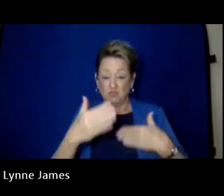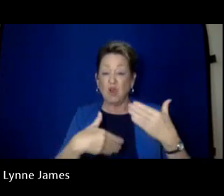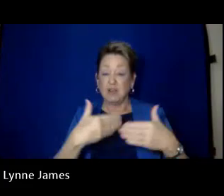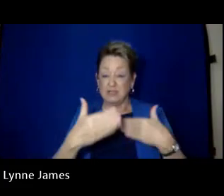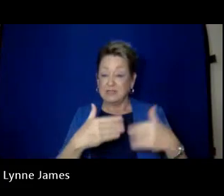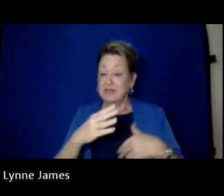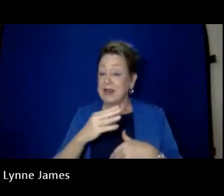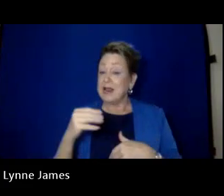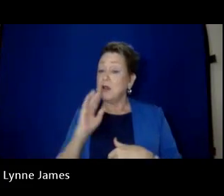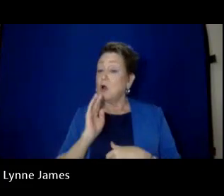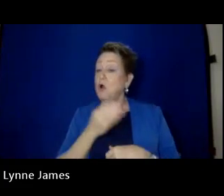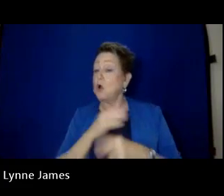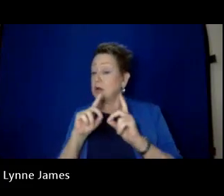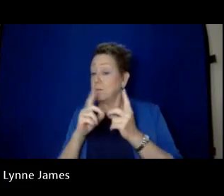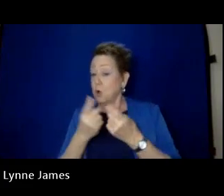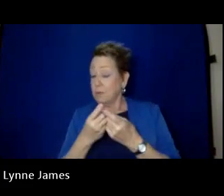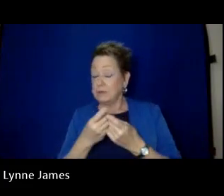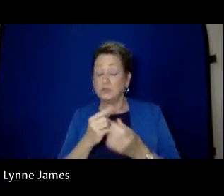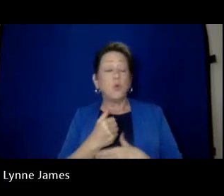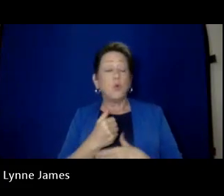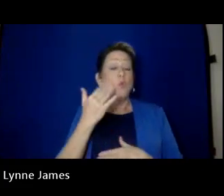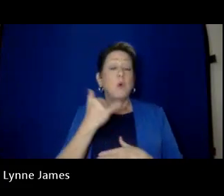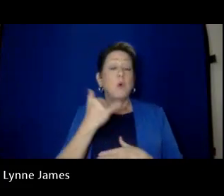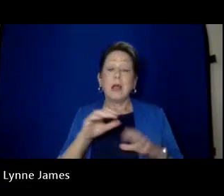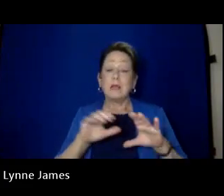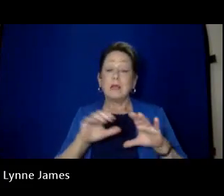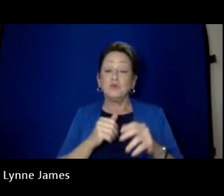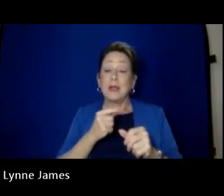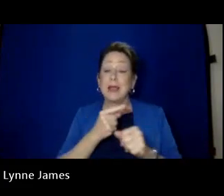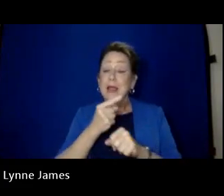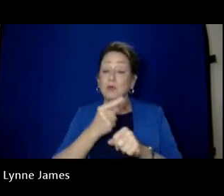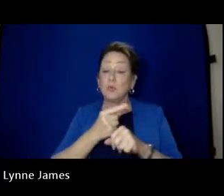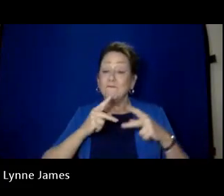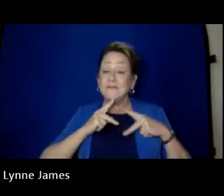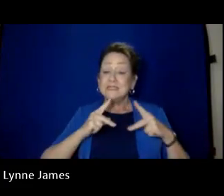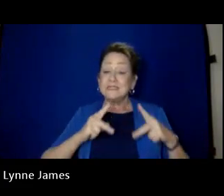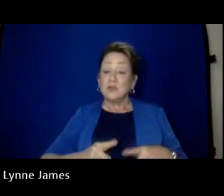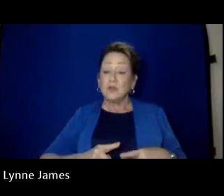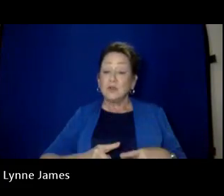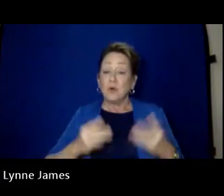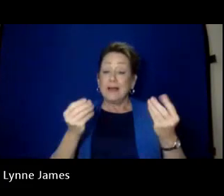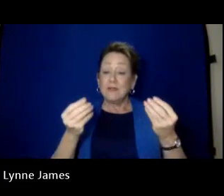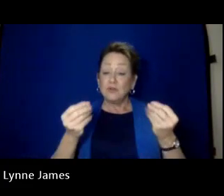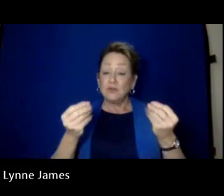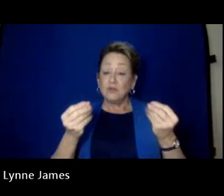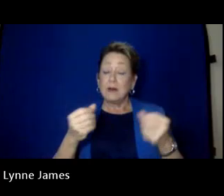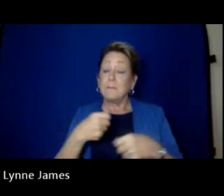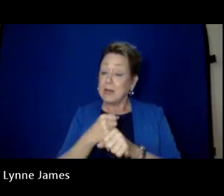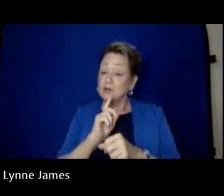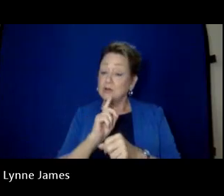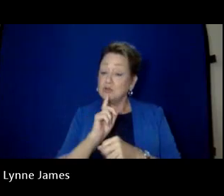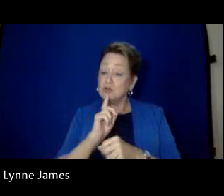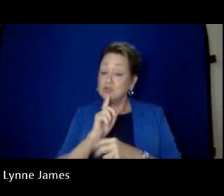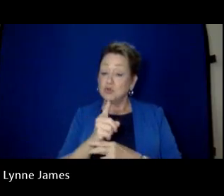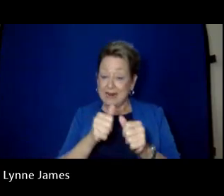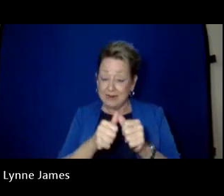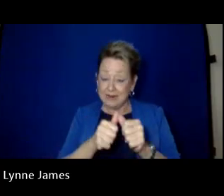responsible for its coordination. So the purpose of performing an annual physical inventory is to ensure that on-hand